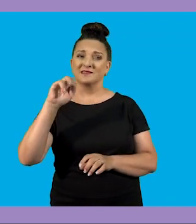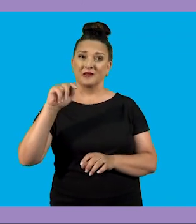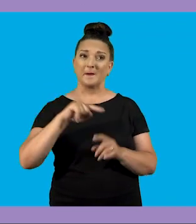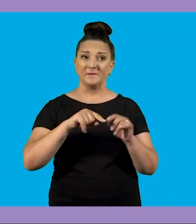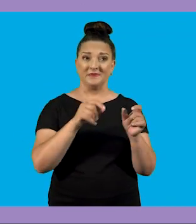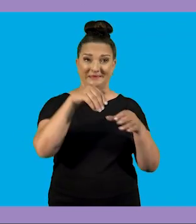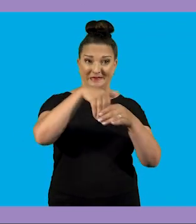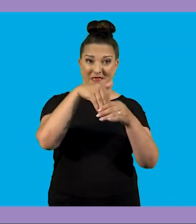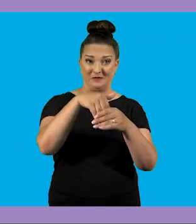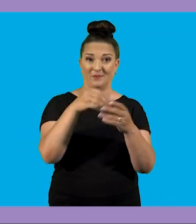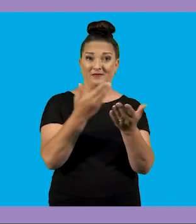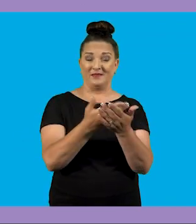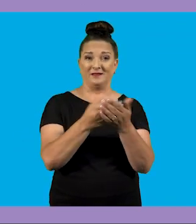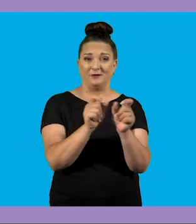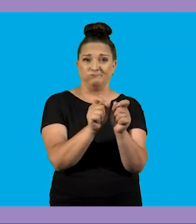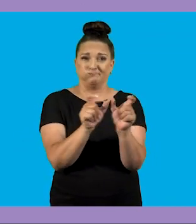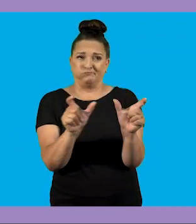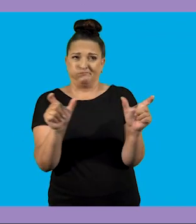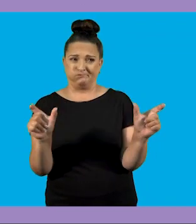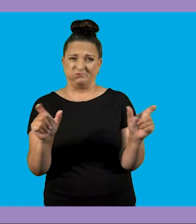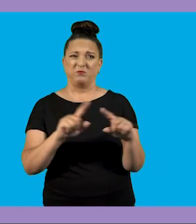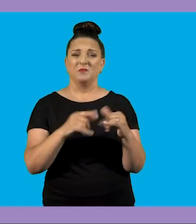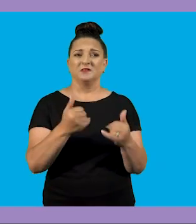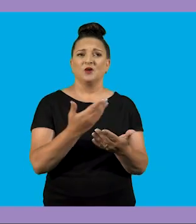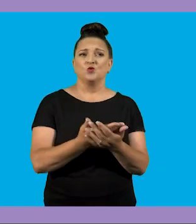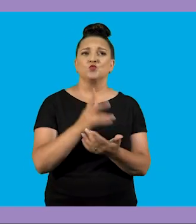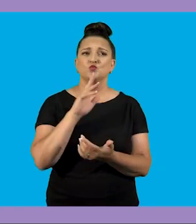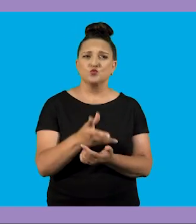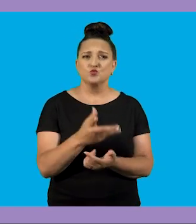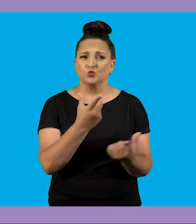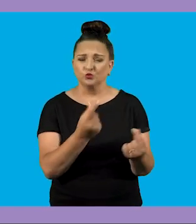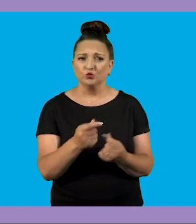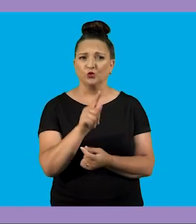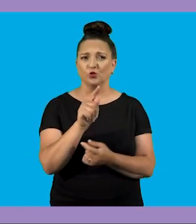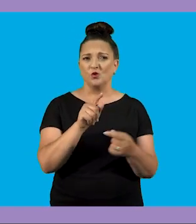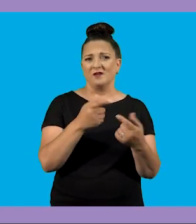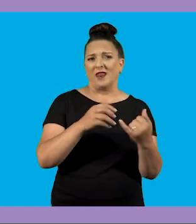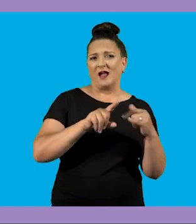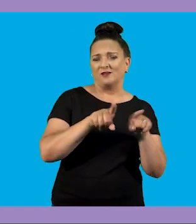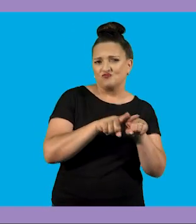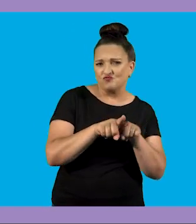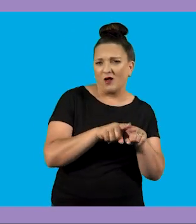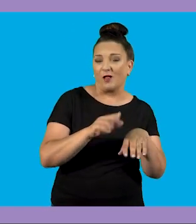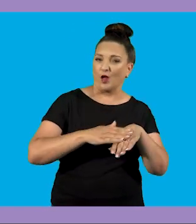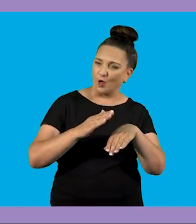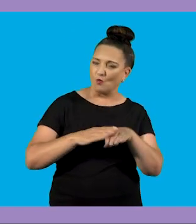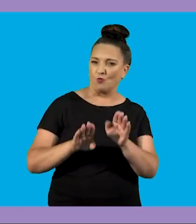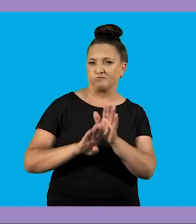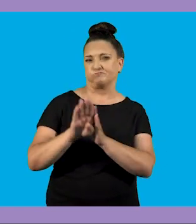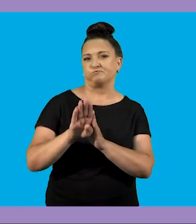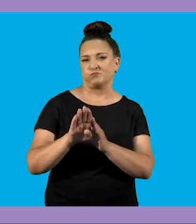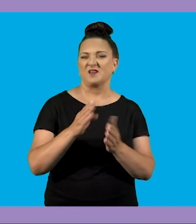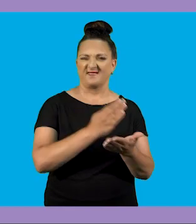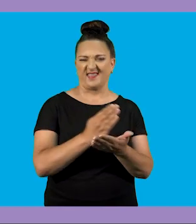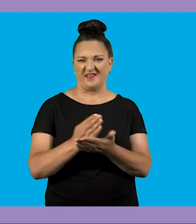expanding the middle term, factorize quadratic trinomials by trial and improvement, and simplify expressions.